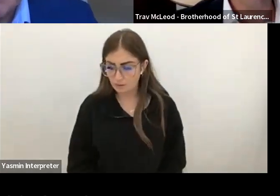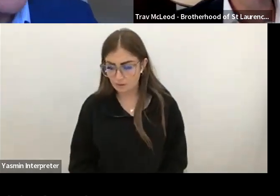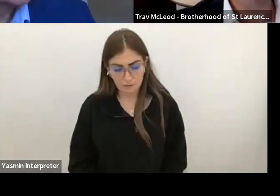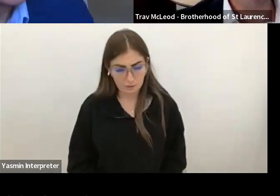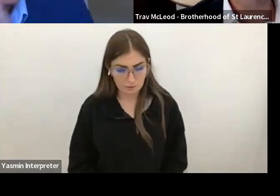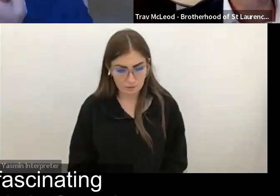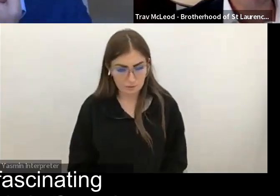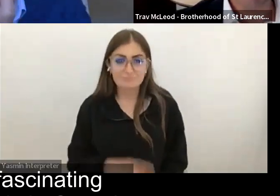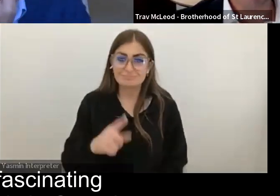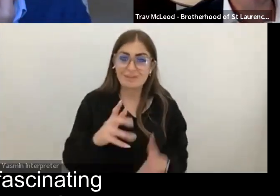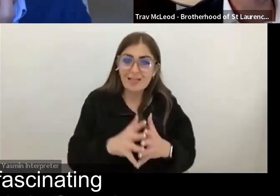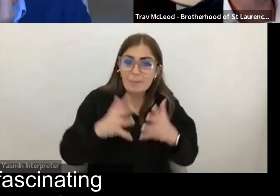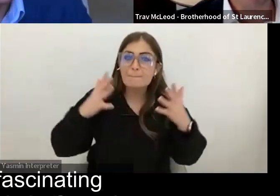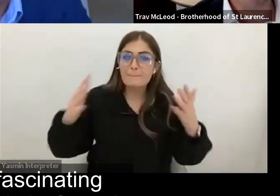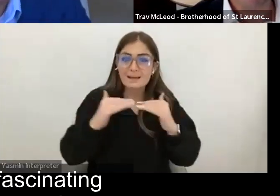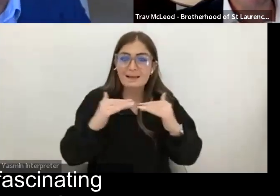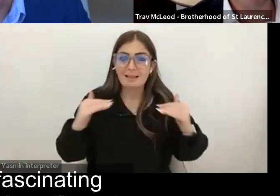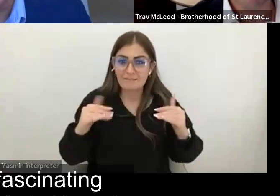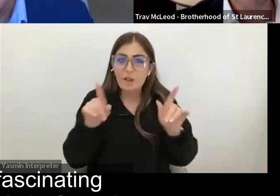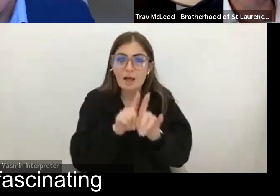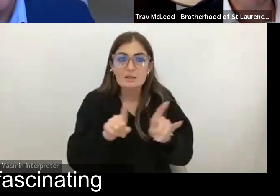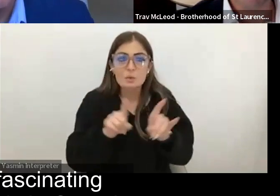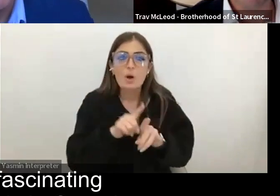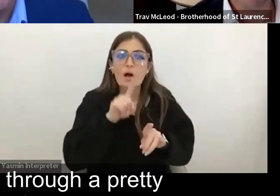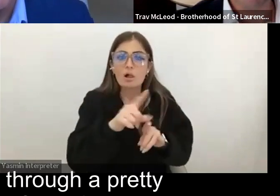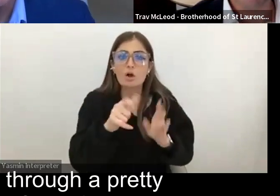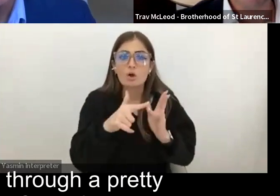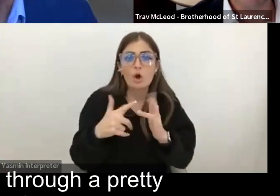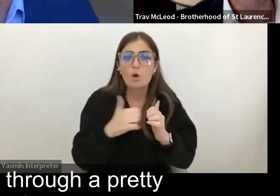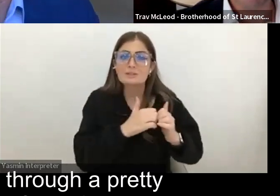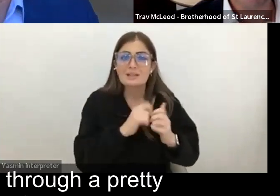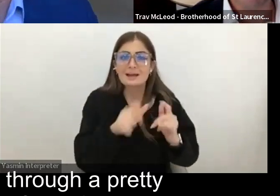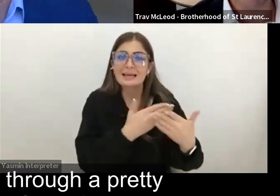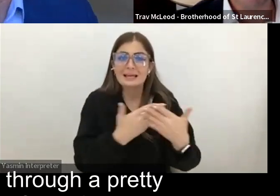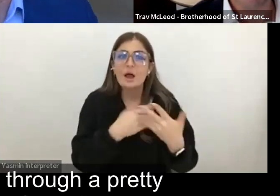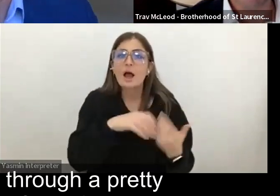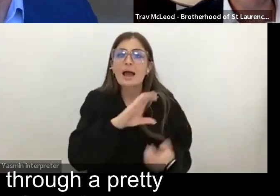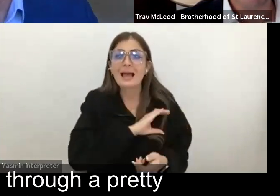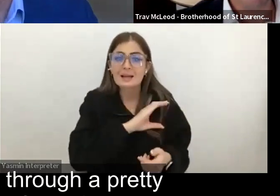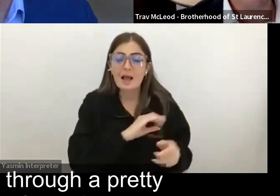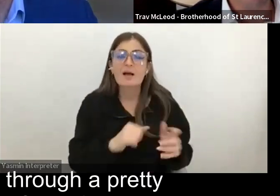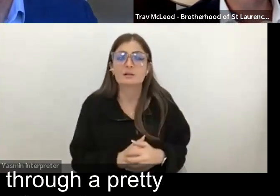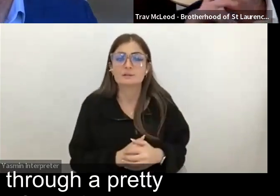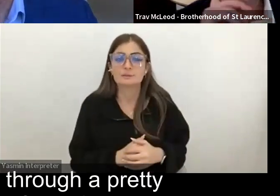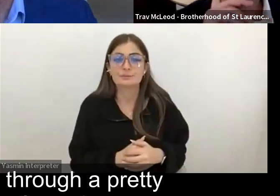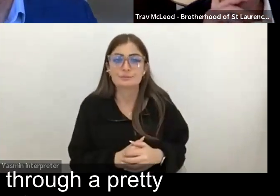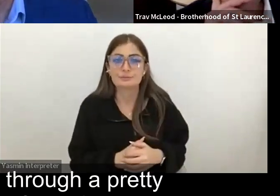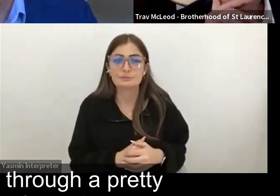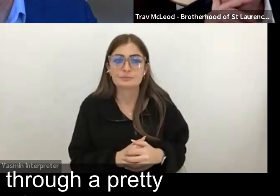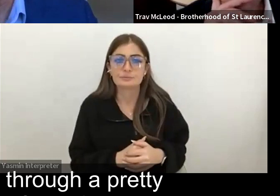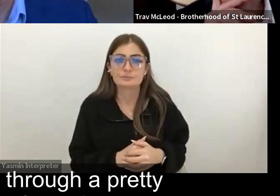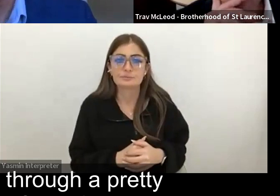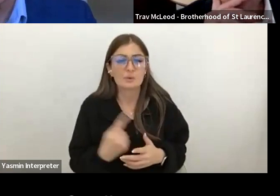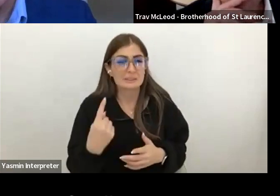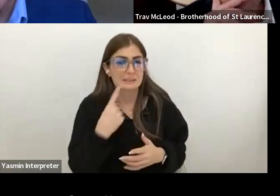So at the big level, there is a fascinating little case study in Canada where they went for a pretty simple